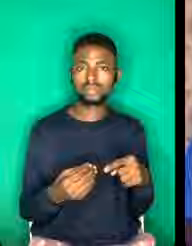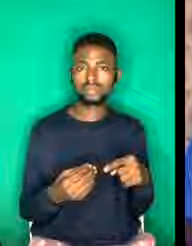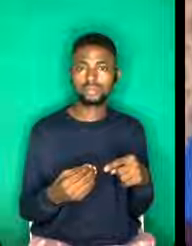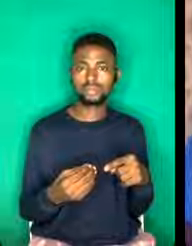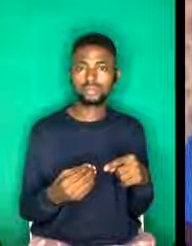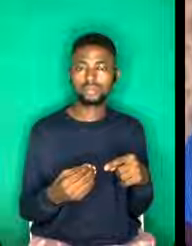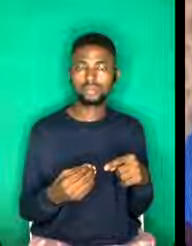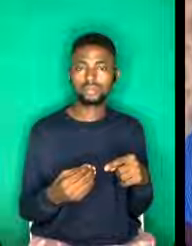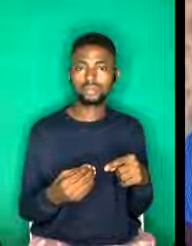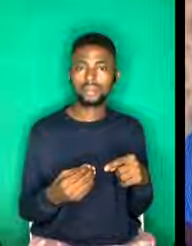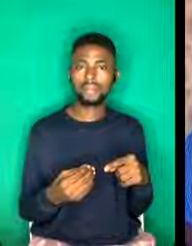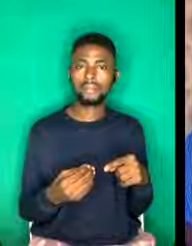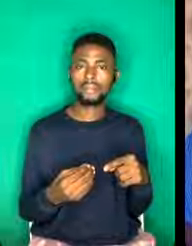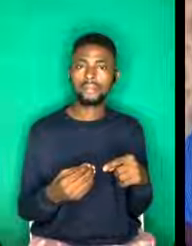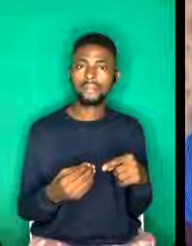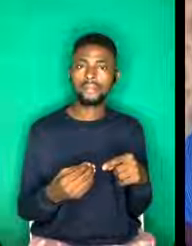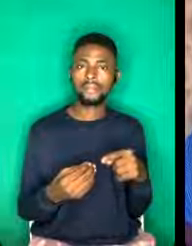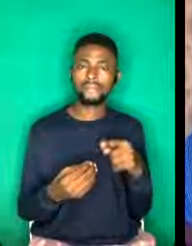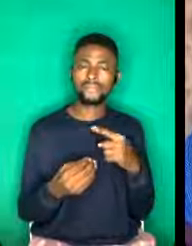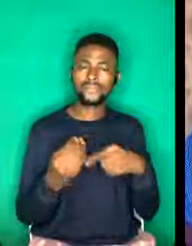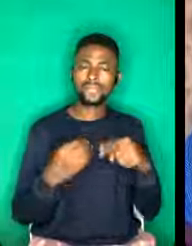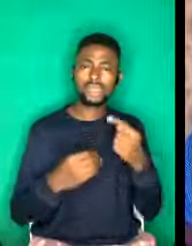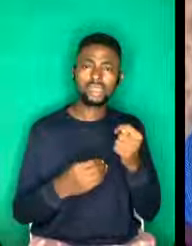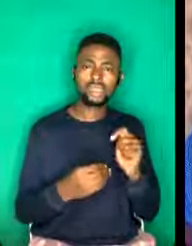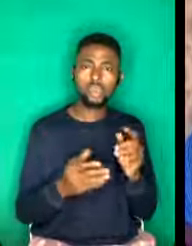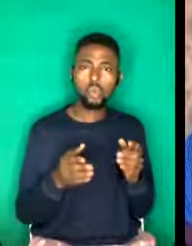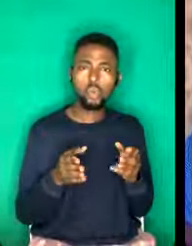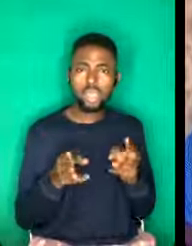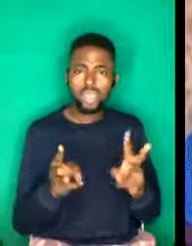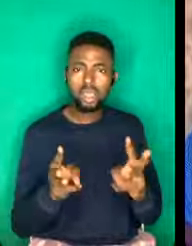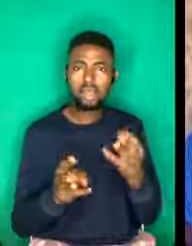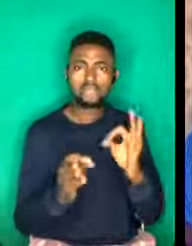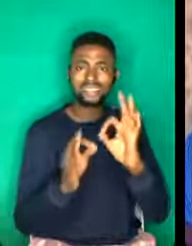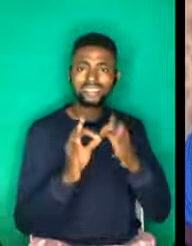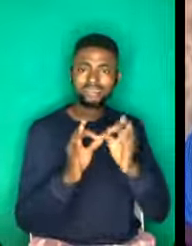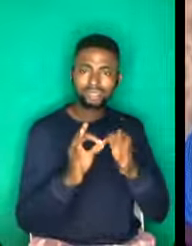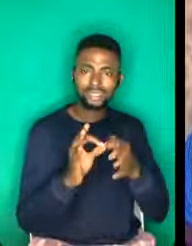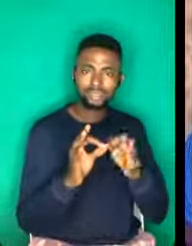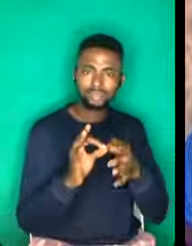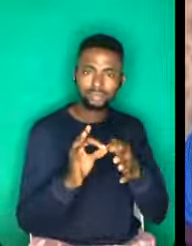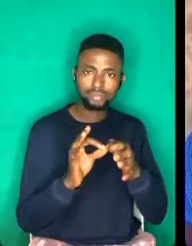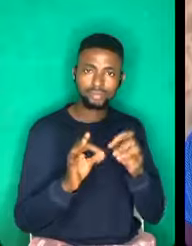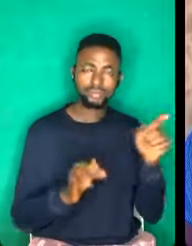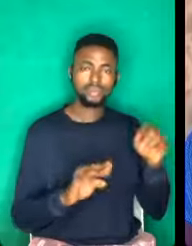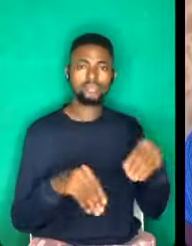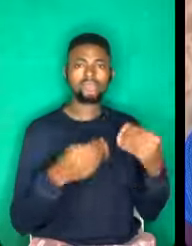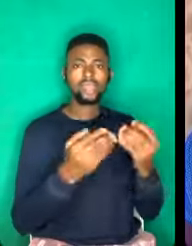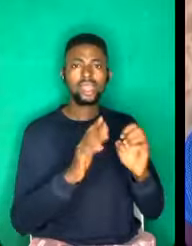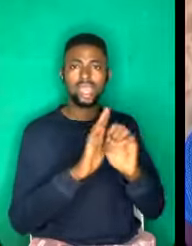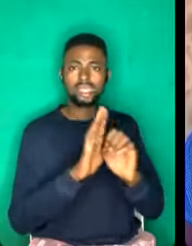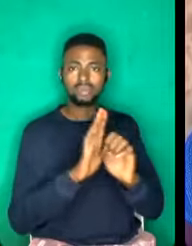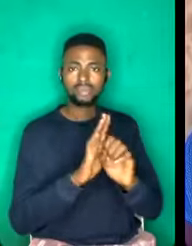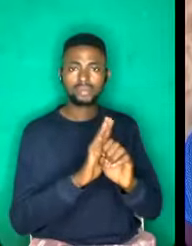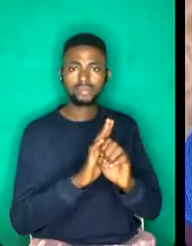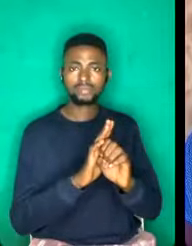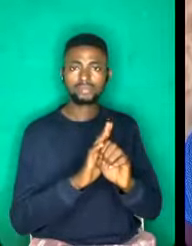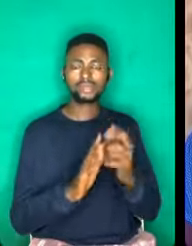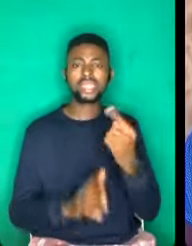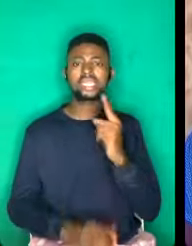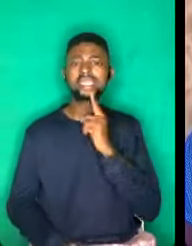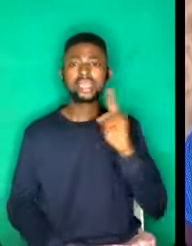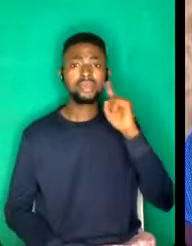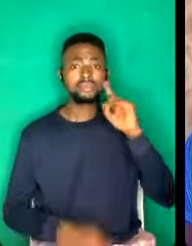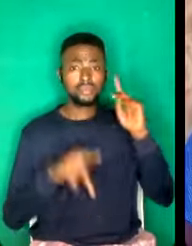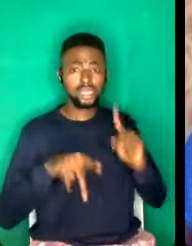the manner and mode of interpreting. I give you an example, a scenario. A deaf person is in a